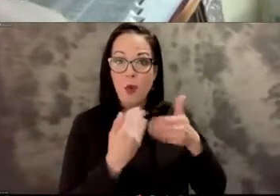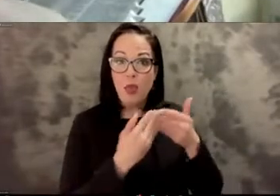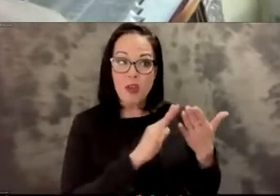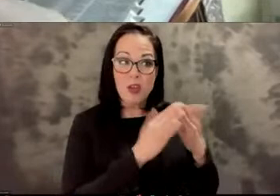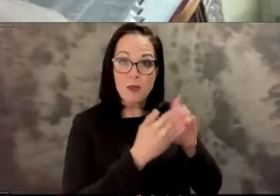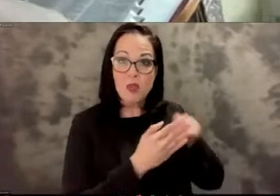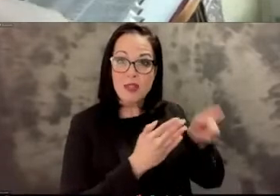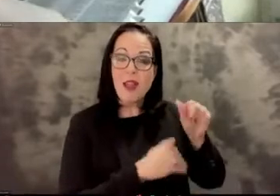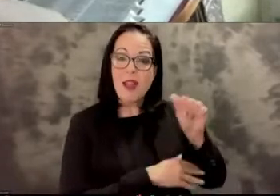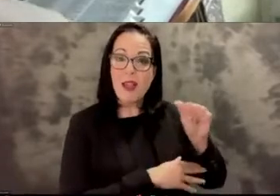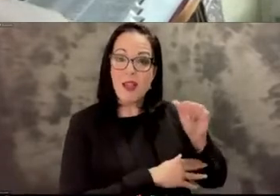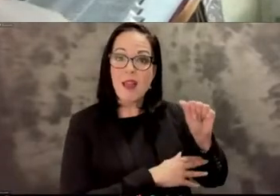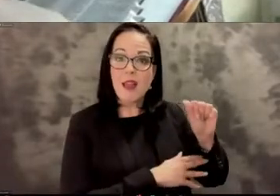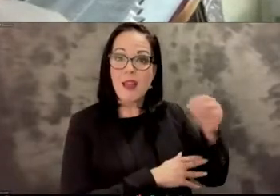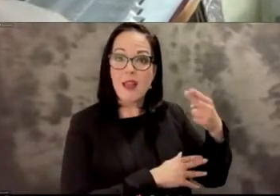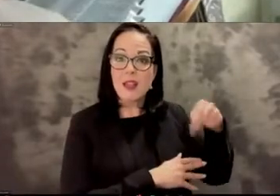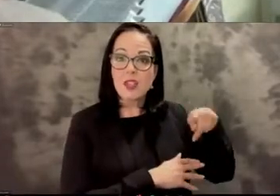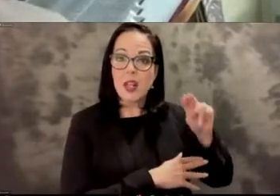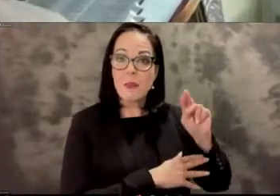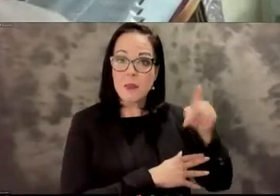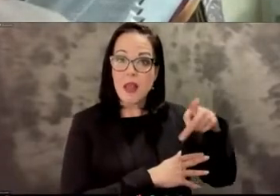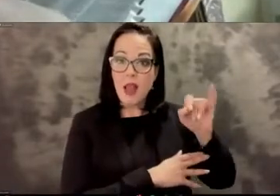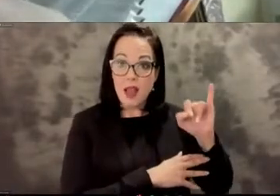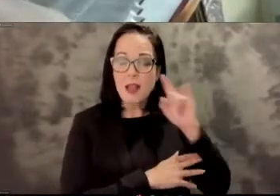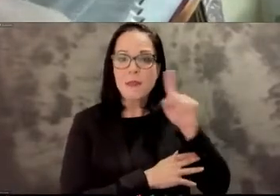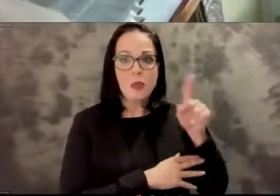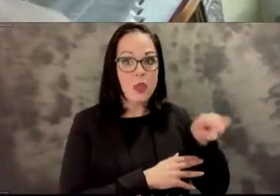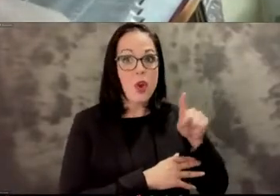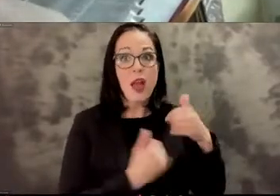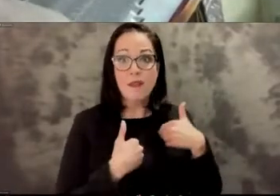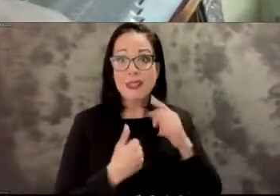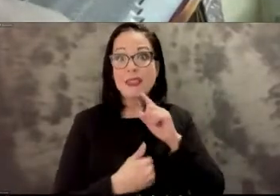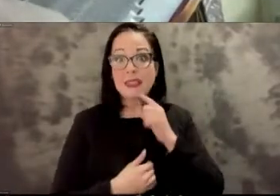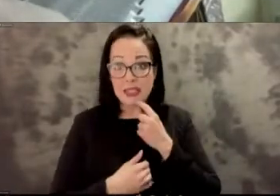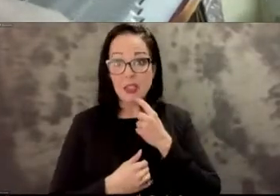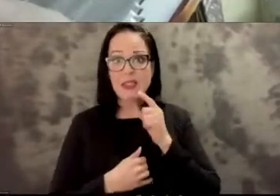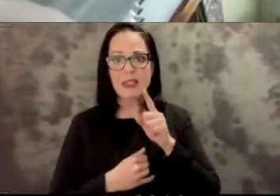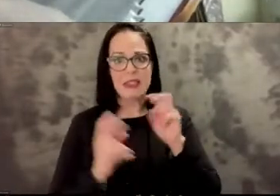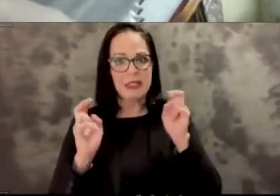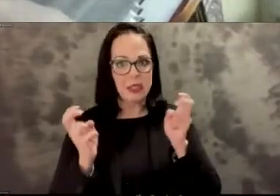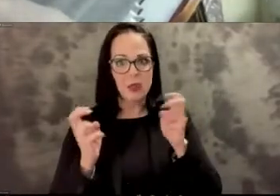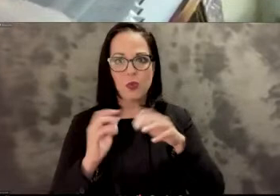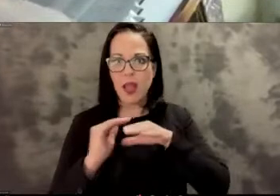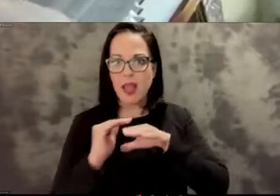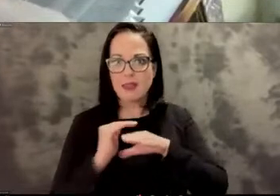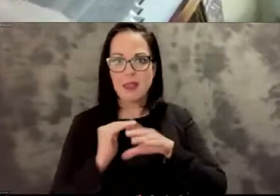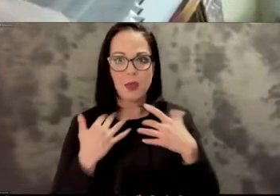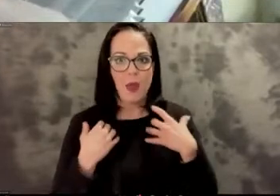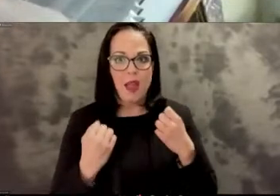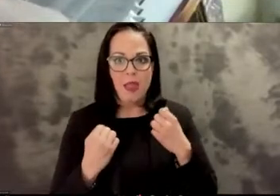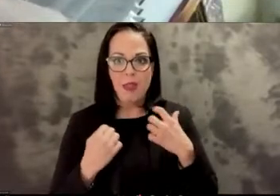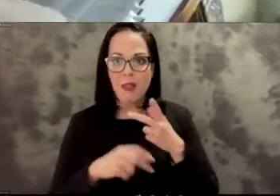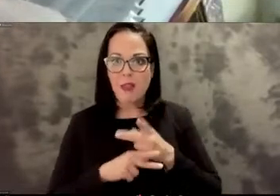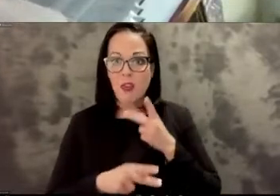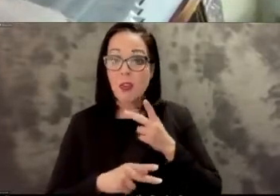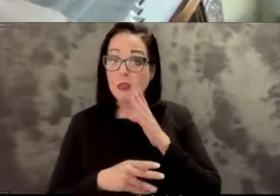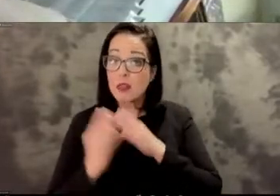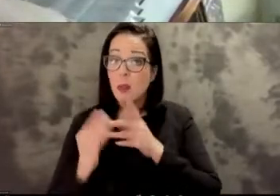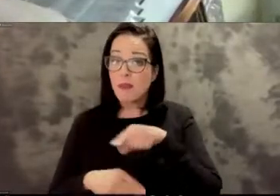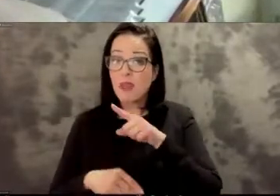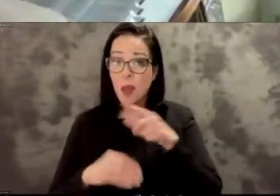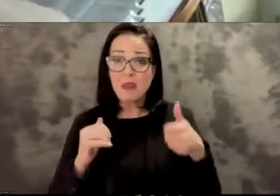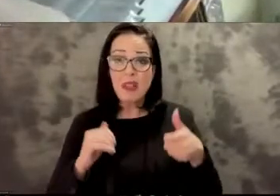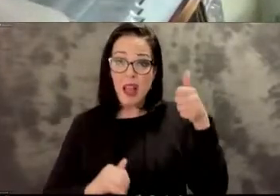there's some groups that are having some serious actually issues with access to healthcare. And there are some, though, on the higher end